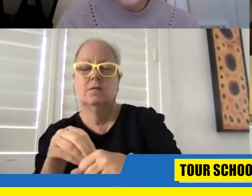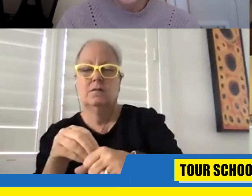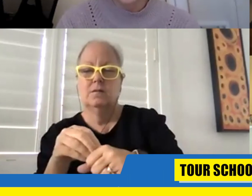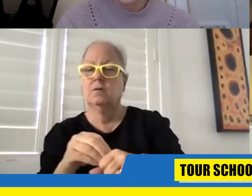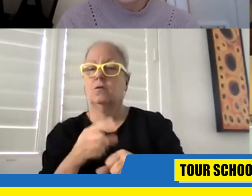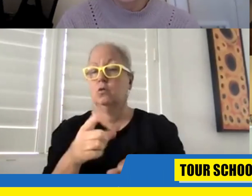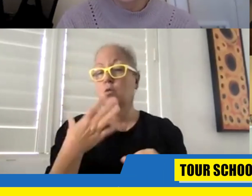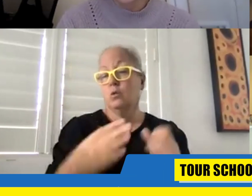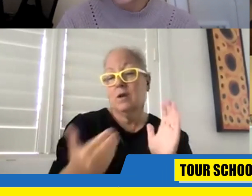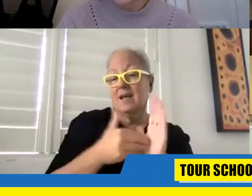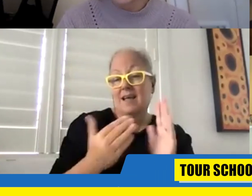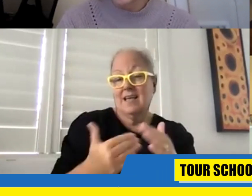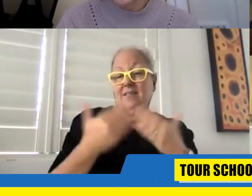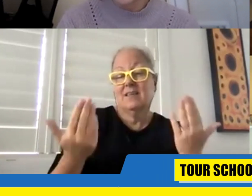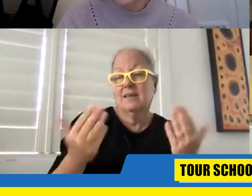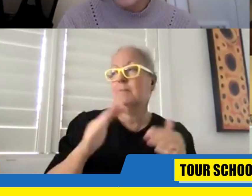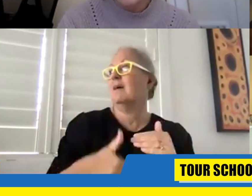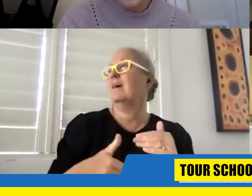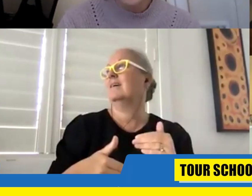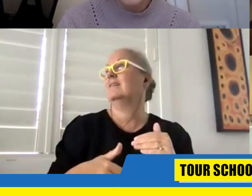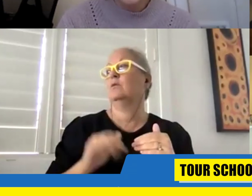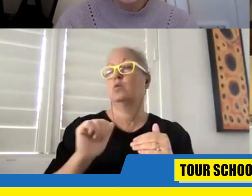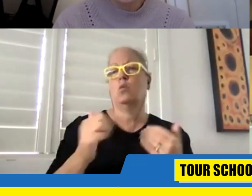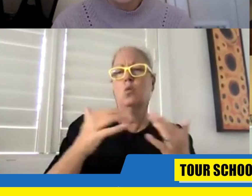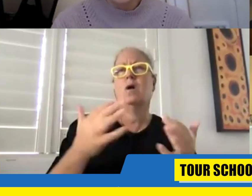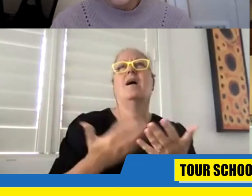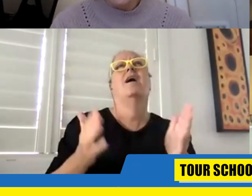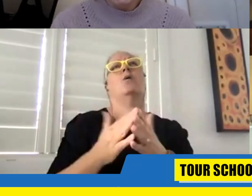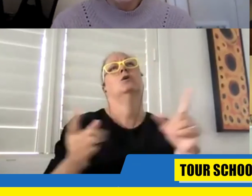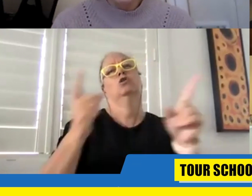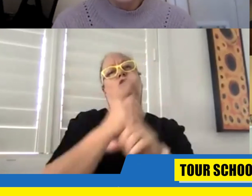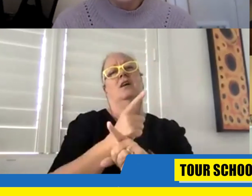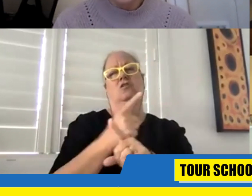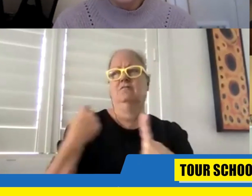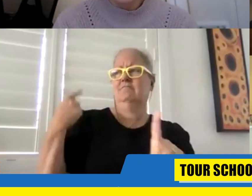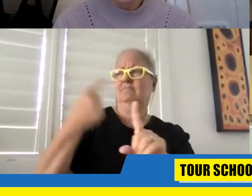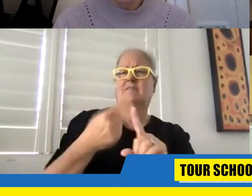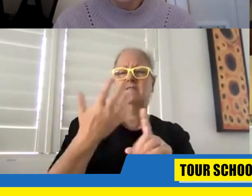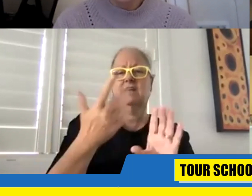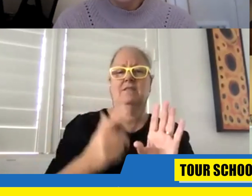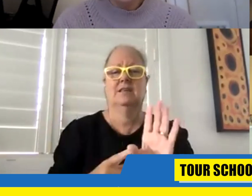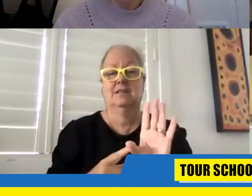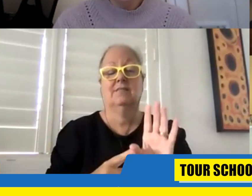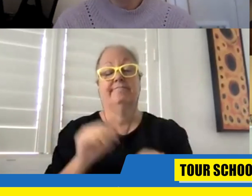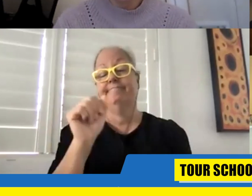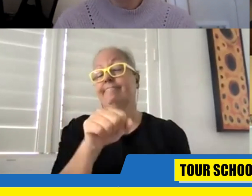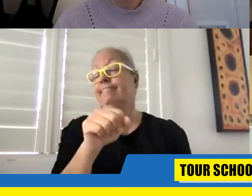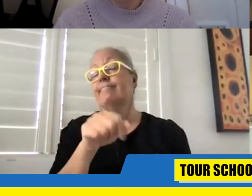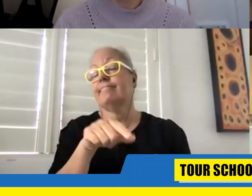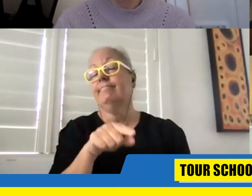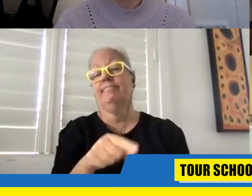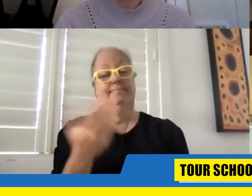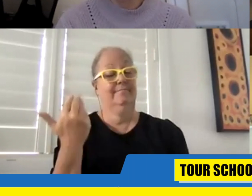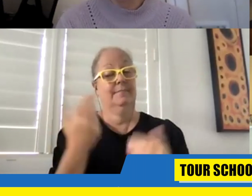about how your audience has changed or developed over the past 5 years? Yes, because that particular program that we just did, we